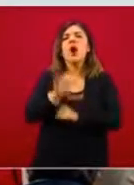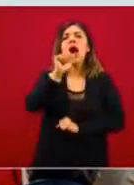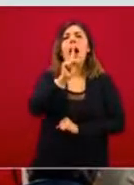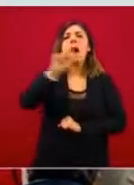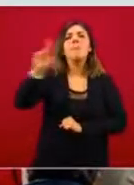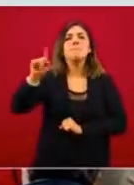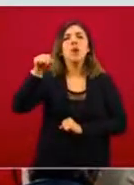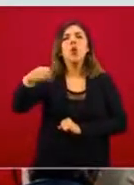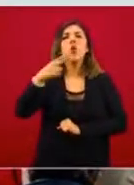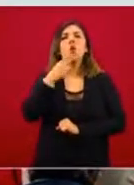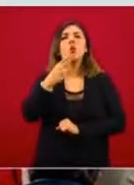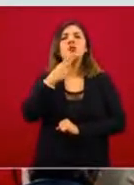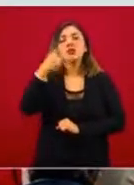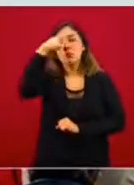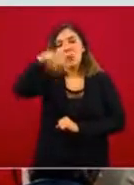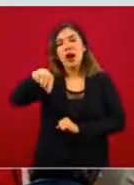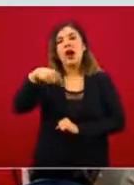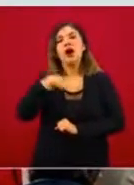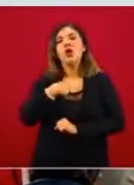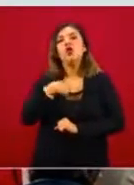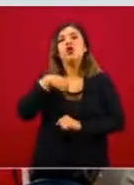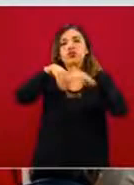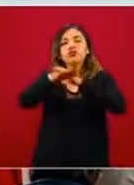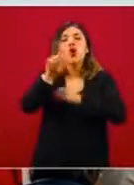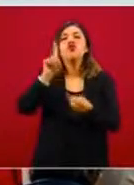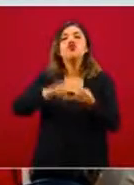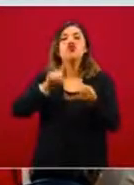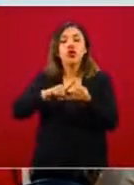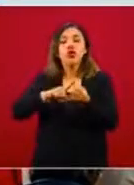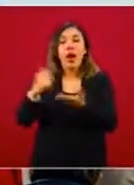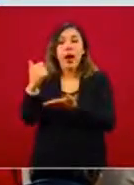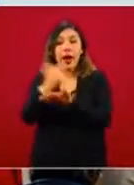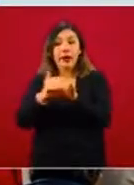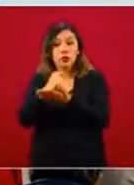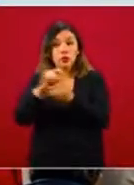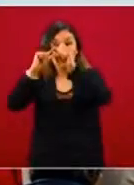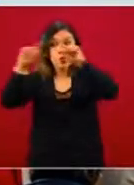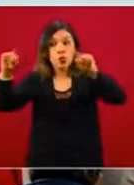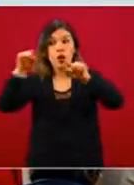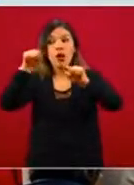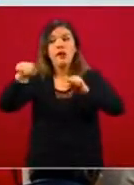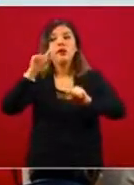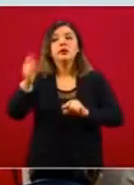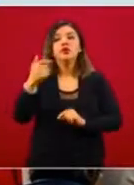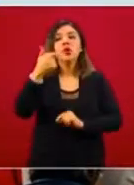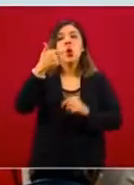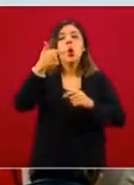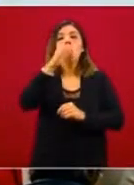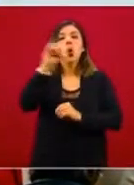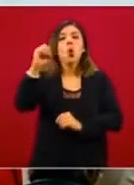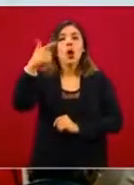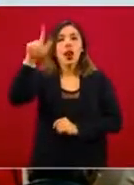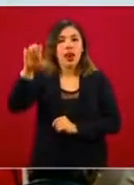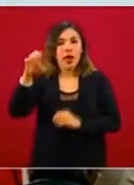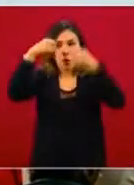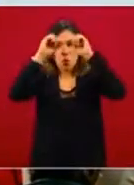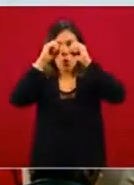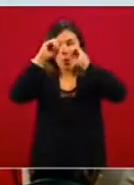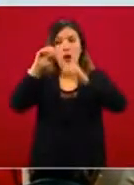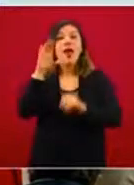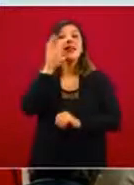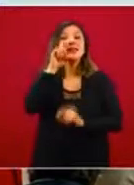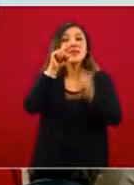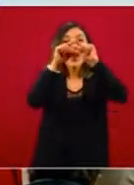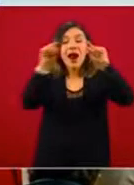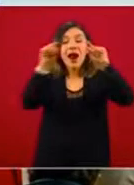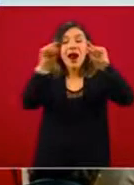the operating system or the application that we're referring to. The blue one is the Google operating